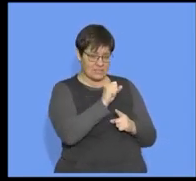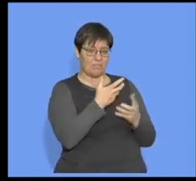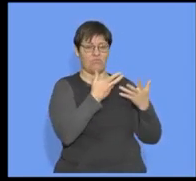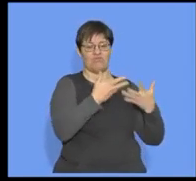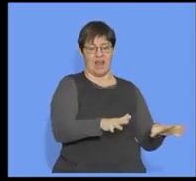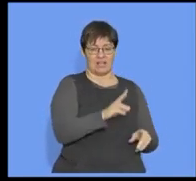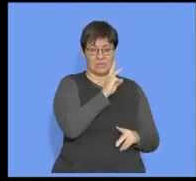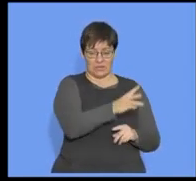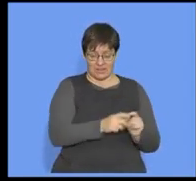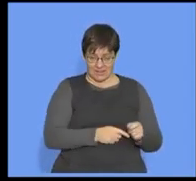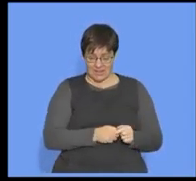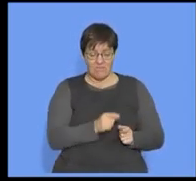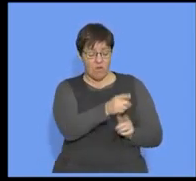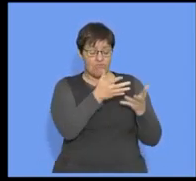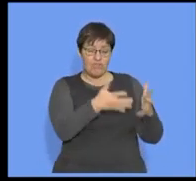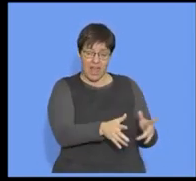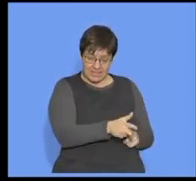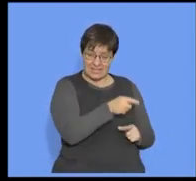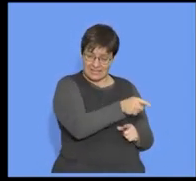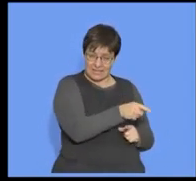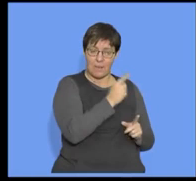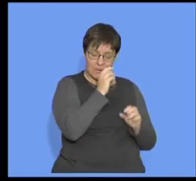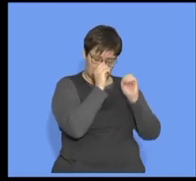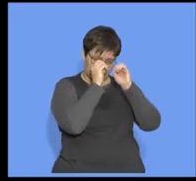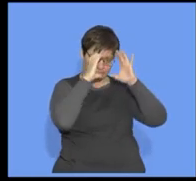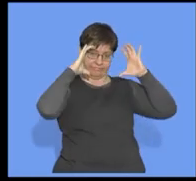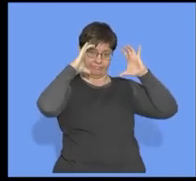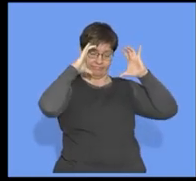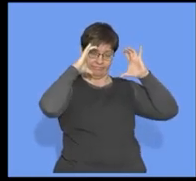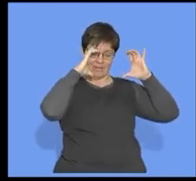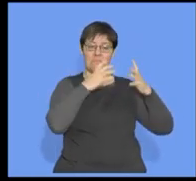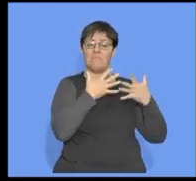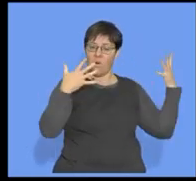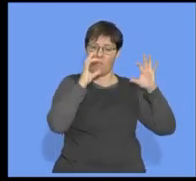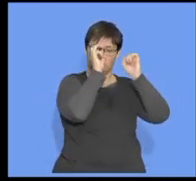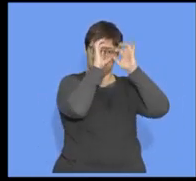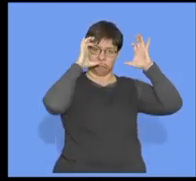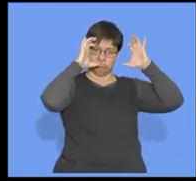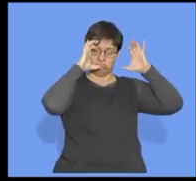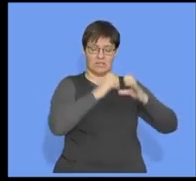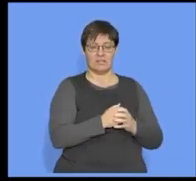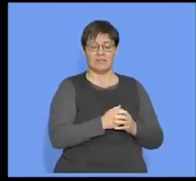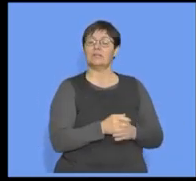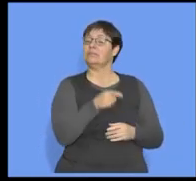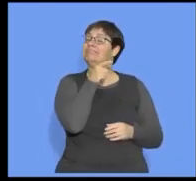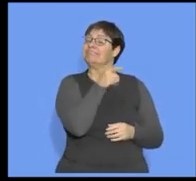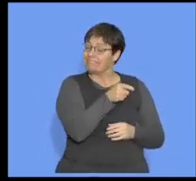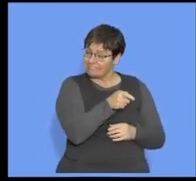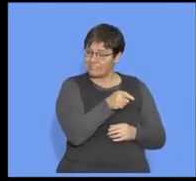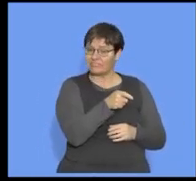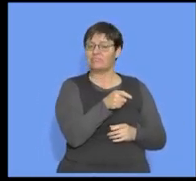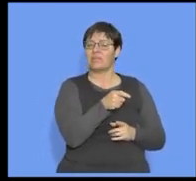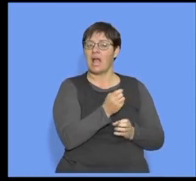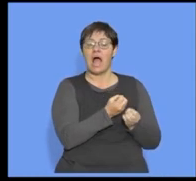do what? Will relax. When they relax, then the pupil widens up or becomes bigger. So in